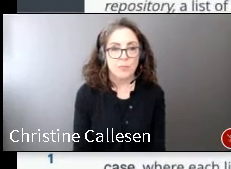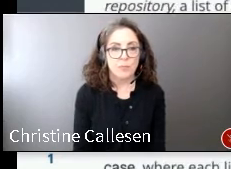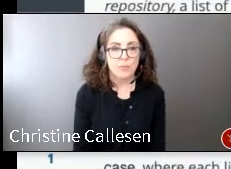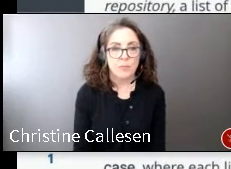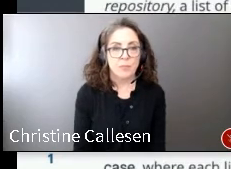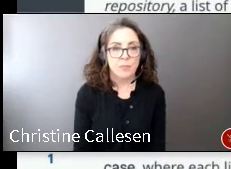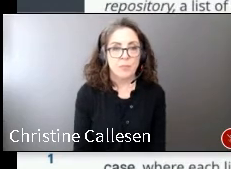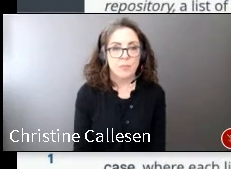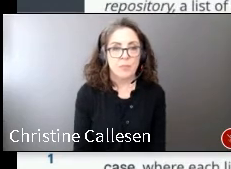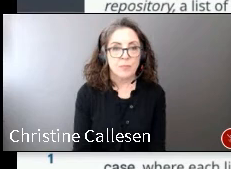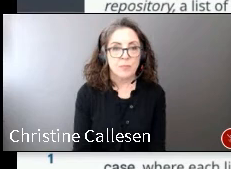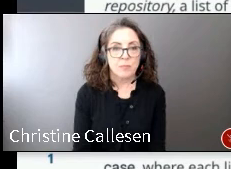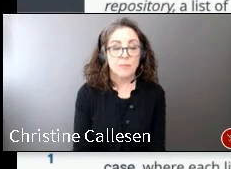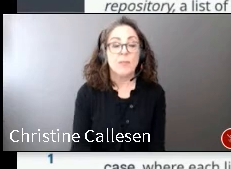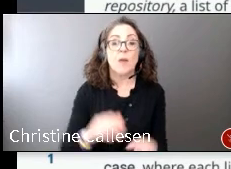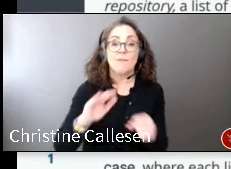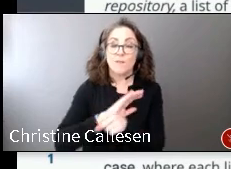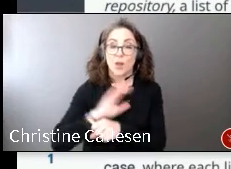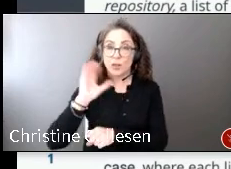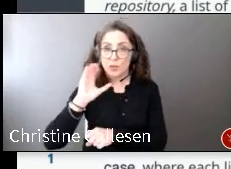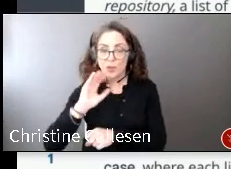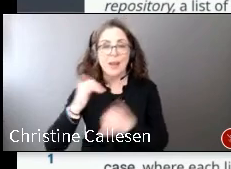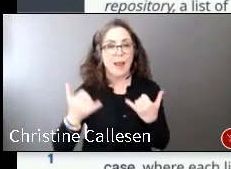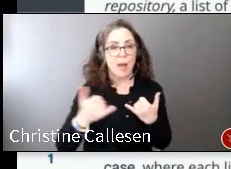And let's go over the output a little bit more.